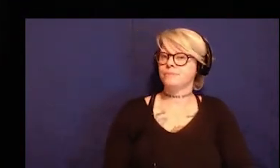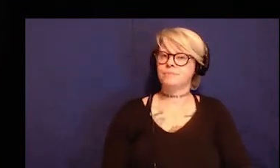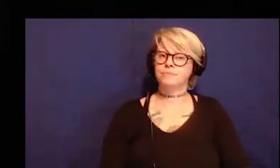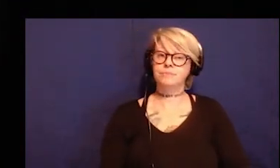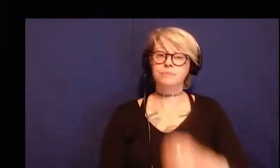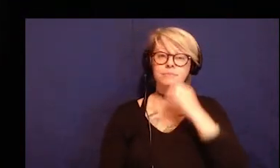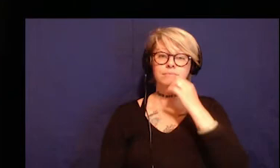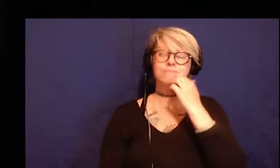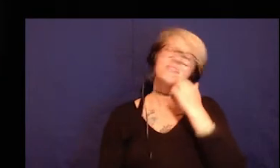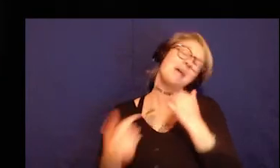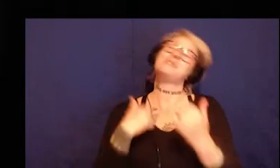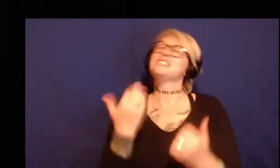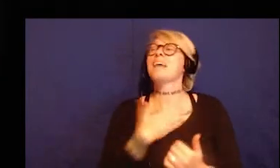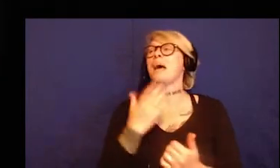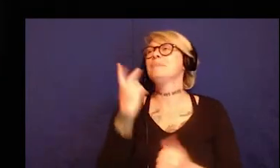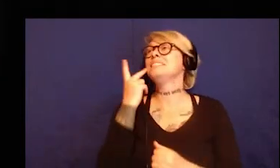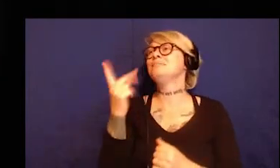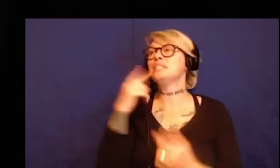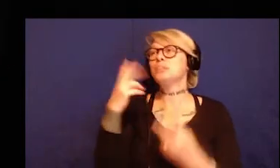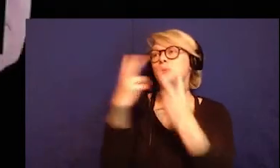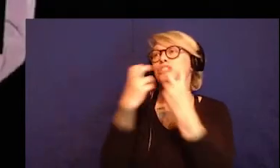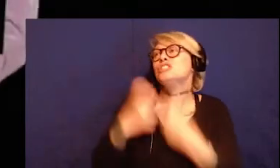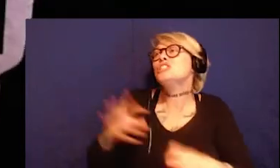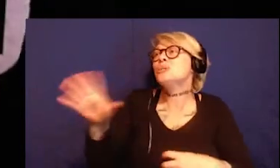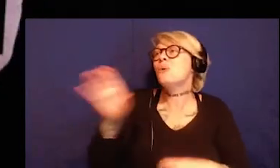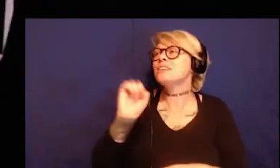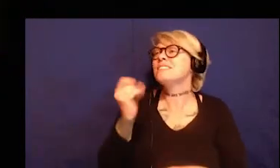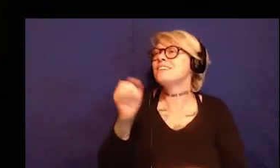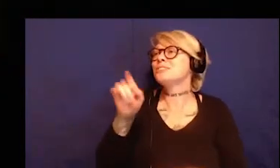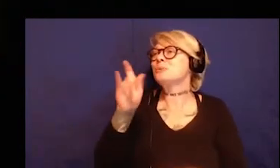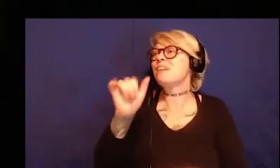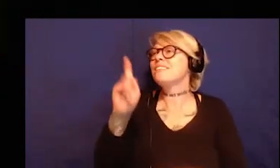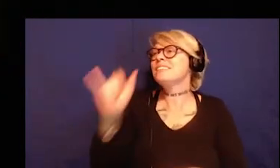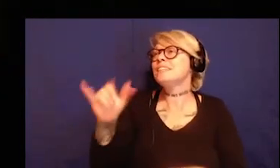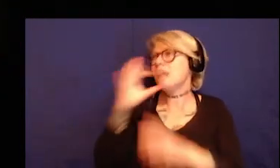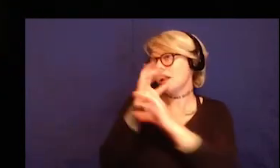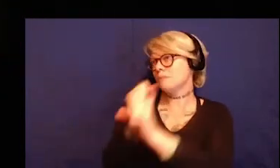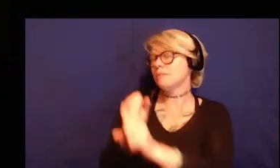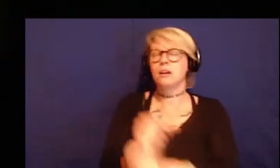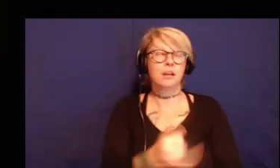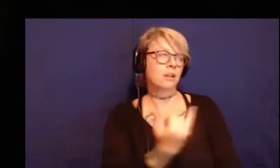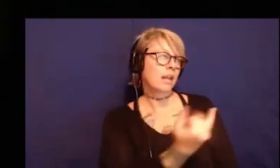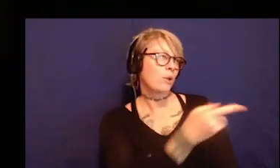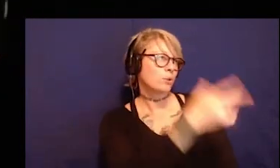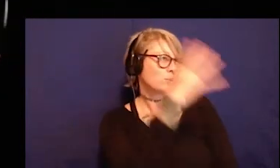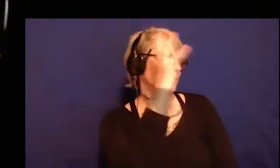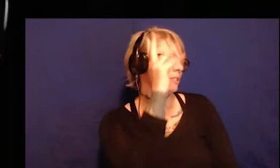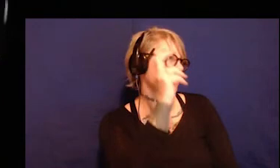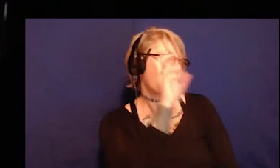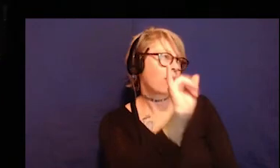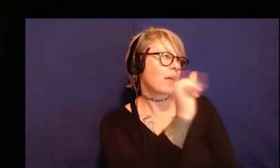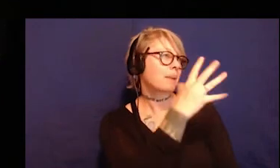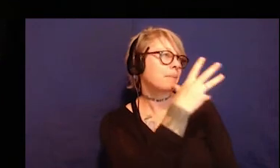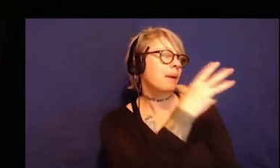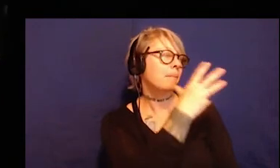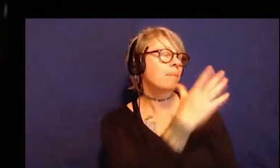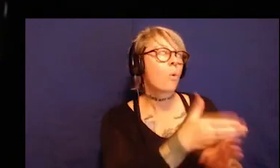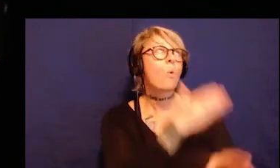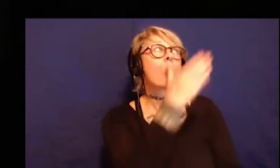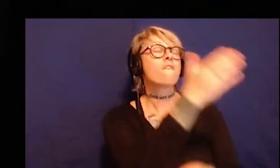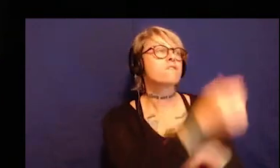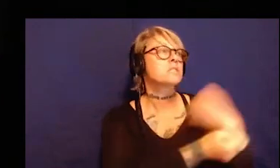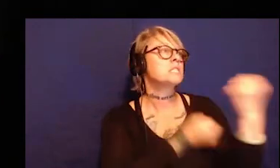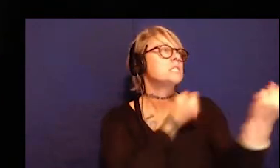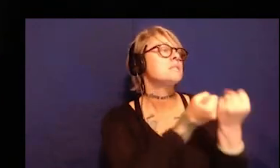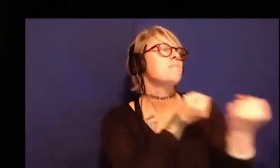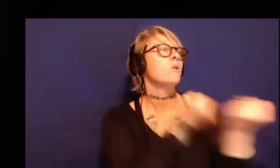I'm just happy to see you explore your sexuality. Ew, now you sound like Mom. What, supportive? Overly supportive. So you